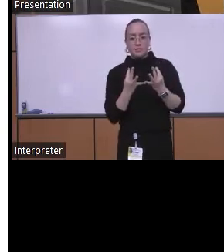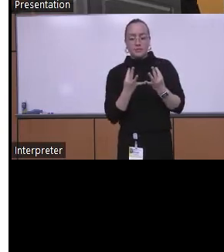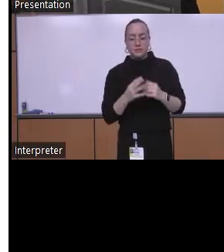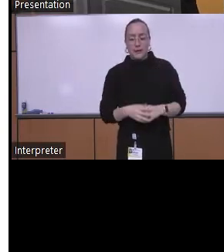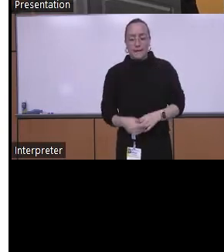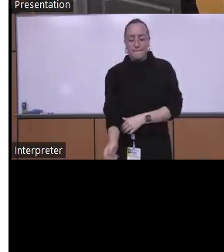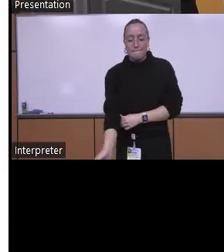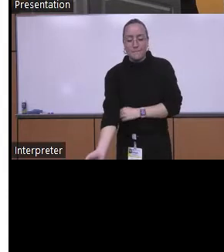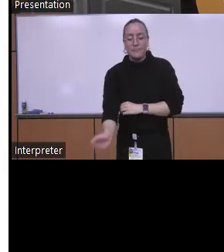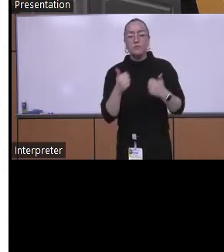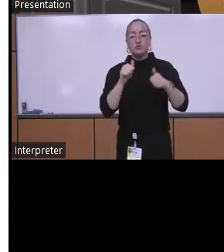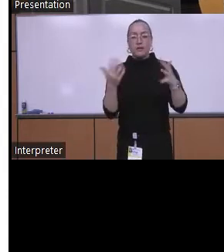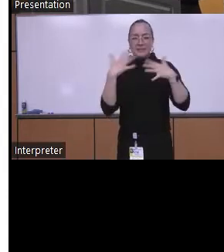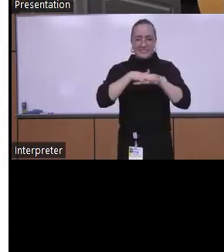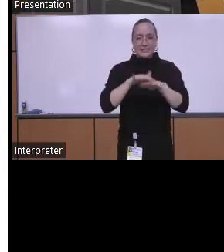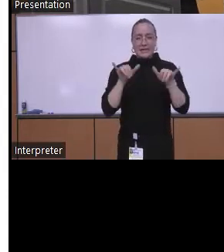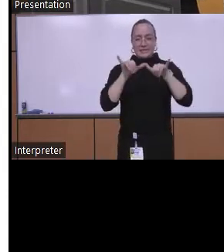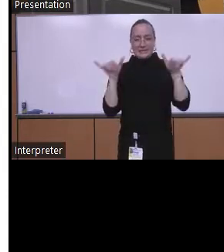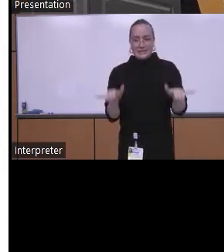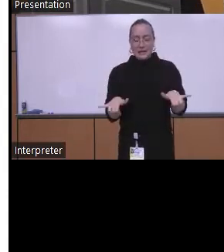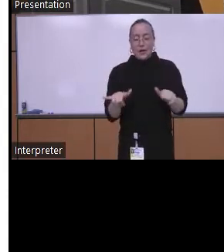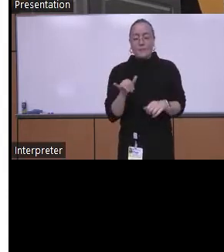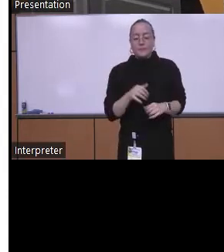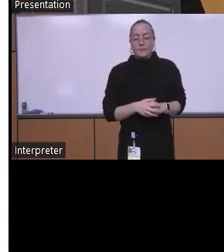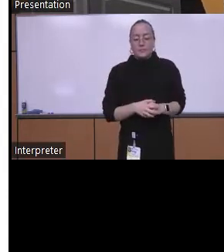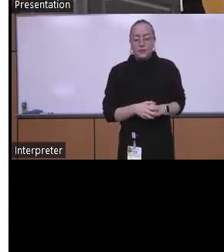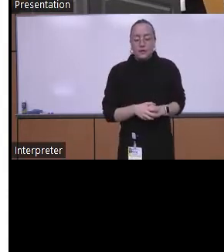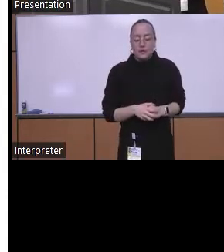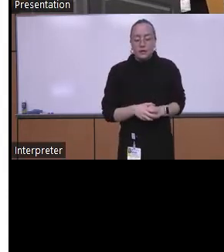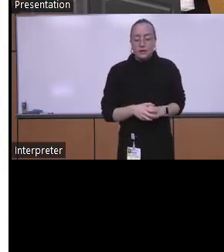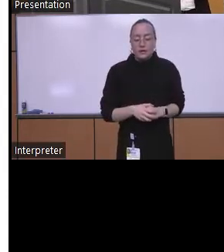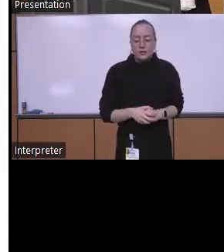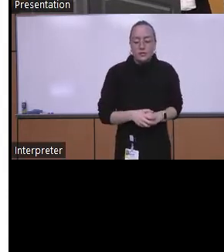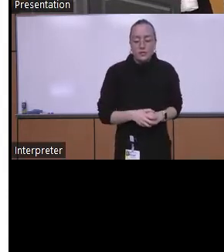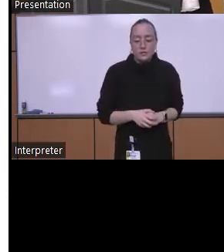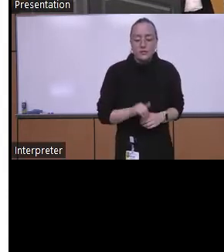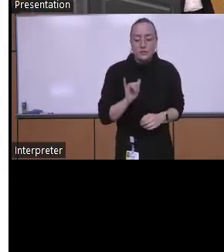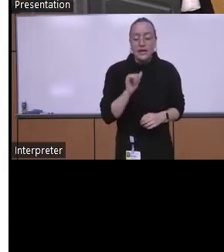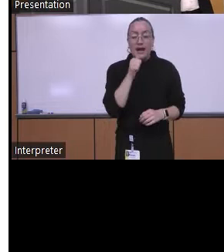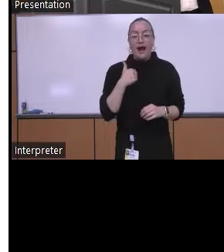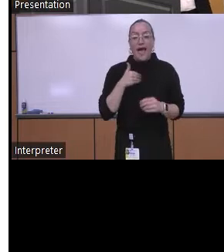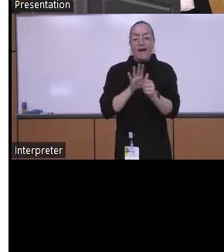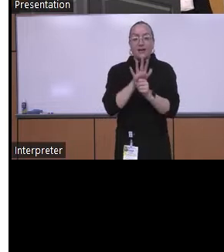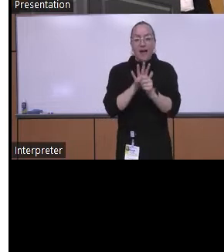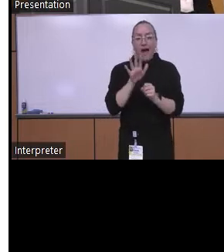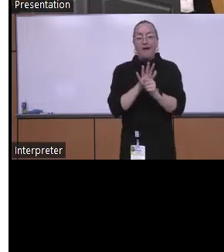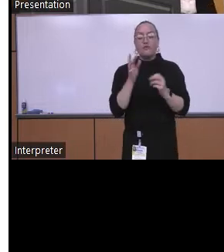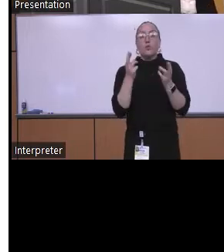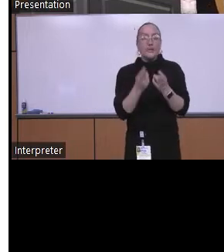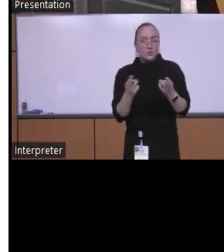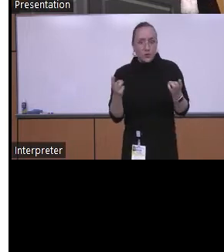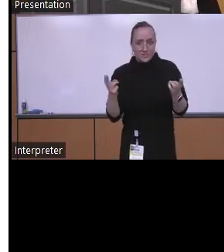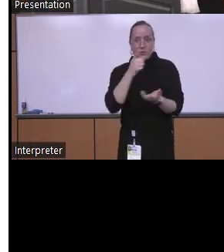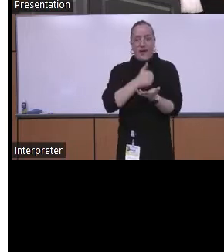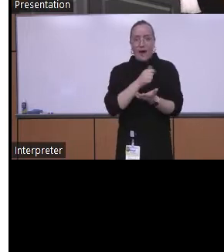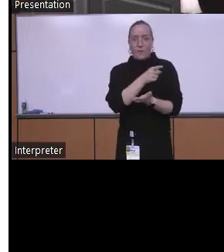a system which may label them as criminals or deviants, end of quote, and which lack resources to provide necessary service. Mondale added